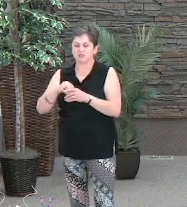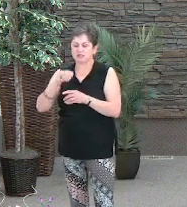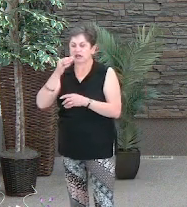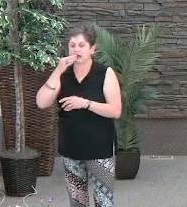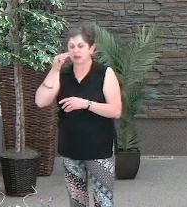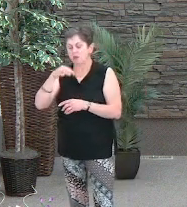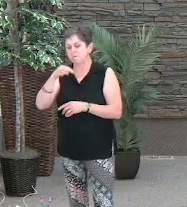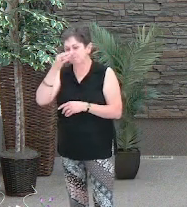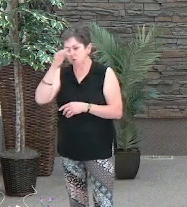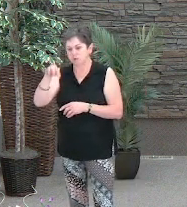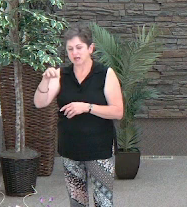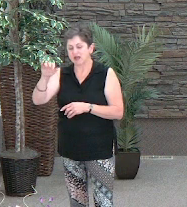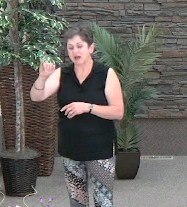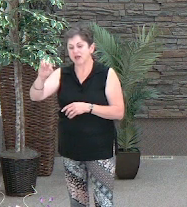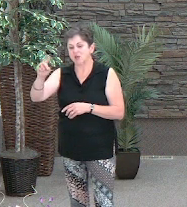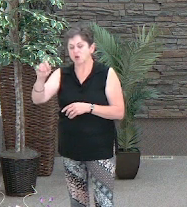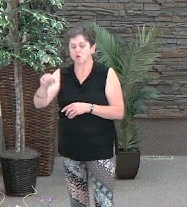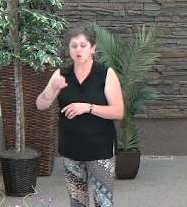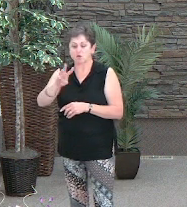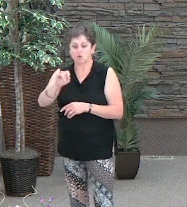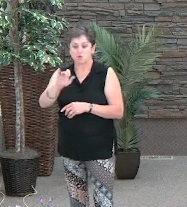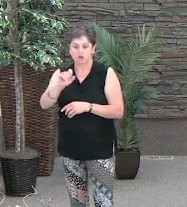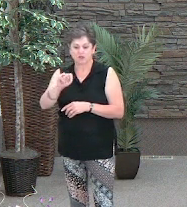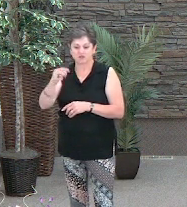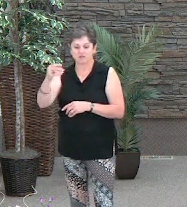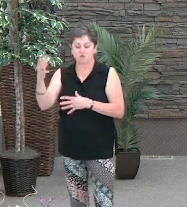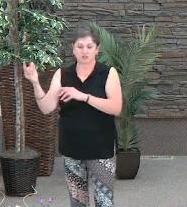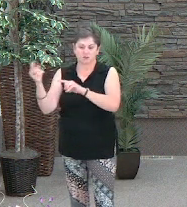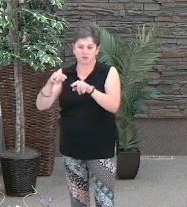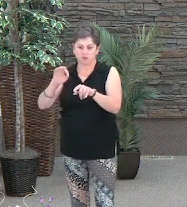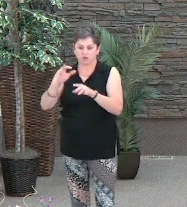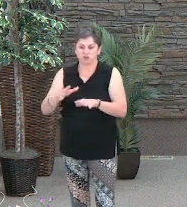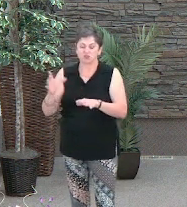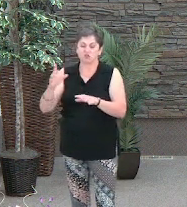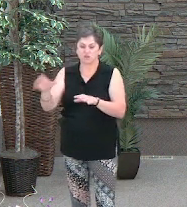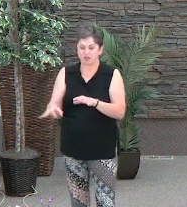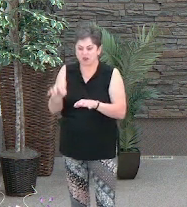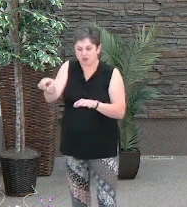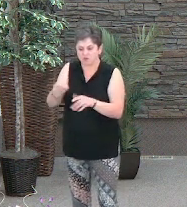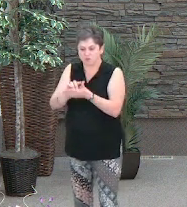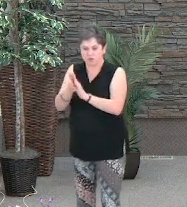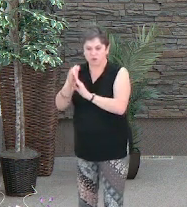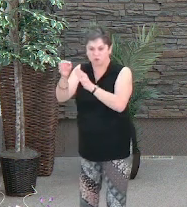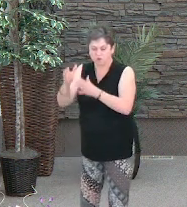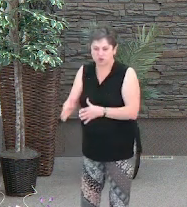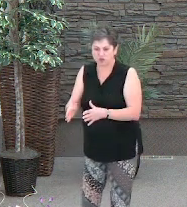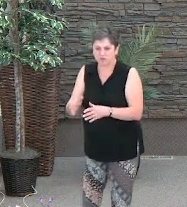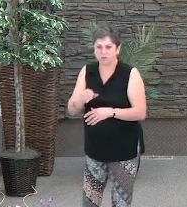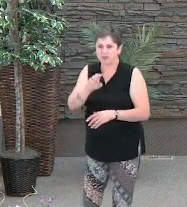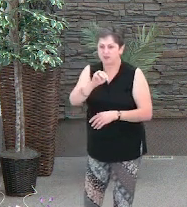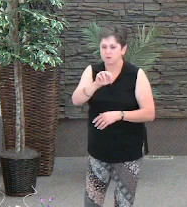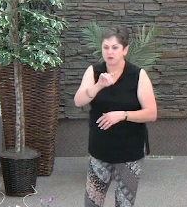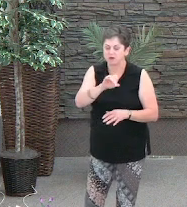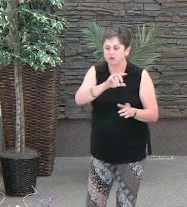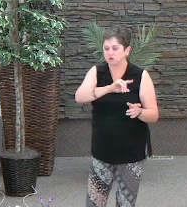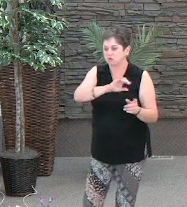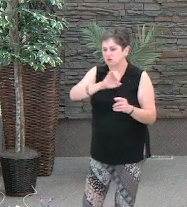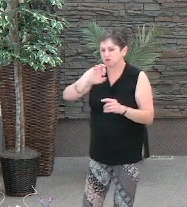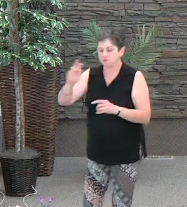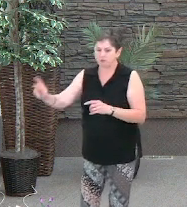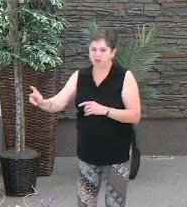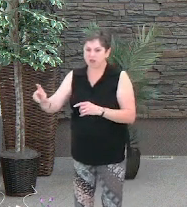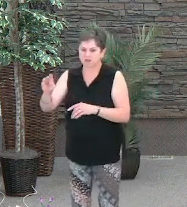at the time. And Wes Haven wants to come and be their preacher, so they hire him instead. And Middleton ends up going back